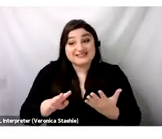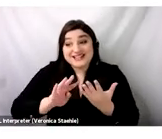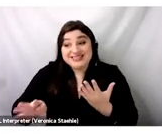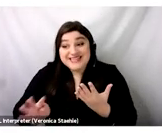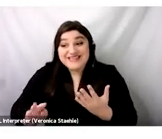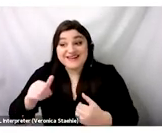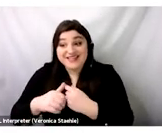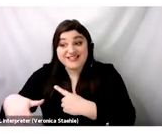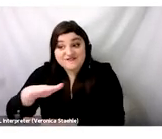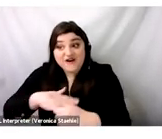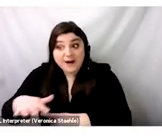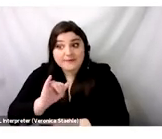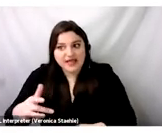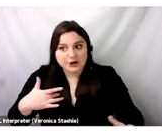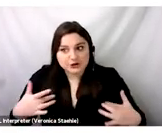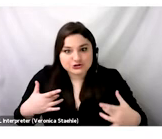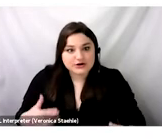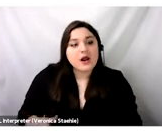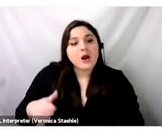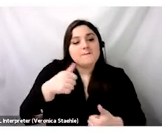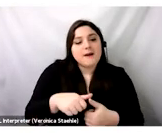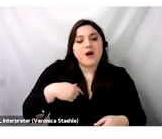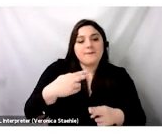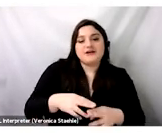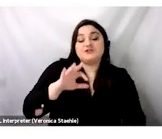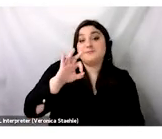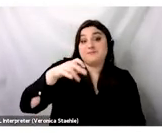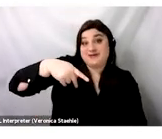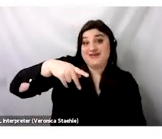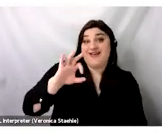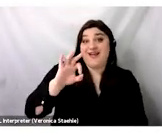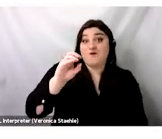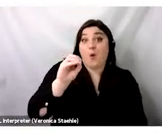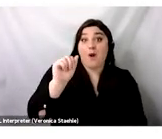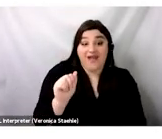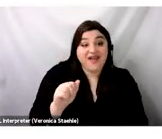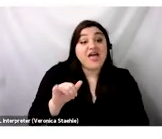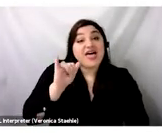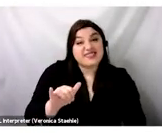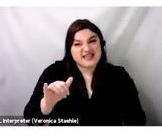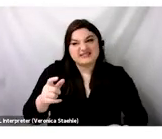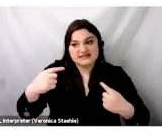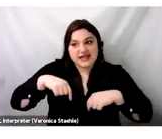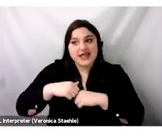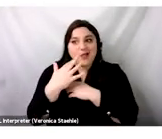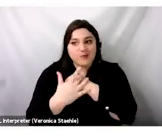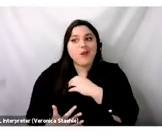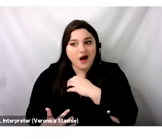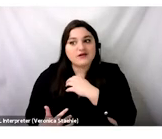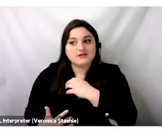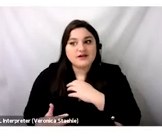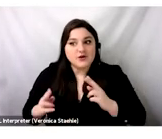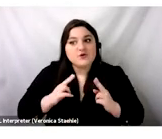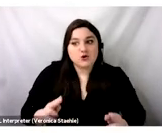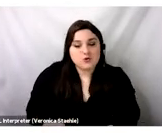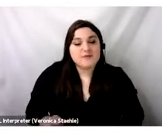into. As I mentioned, PFOAs and levels of plastic additives in the bloodstream, tests were found to be 85 to